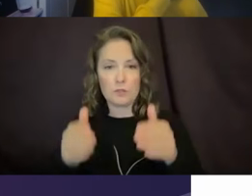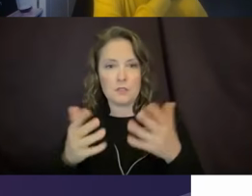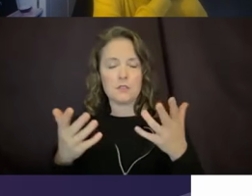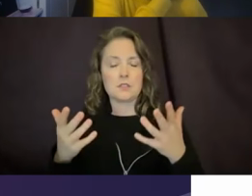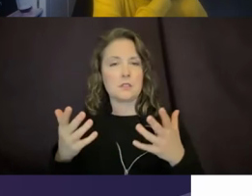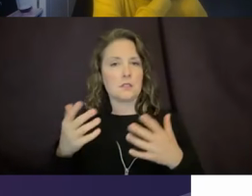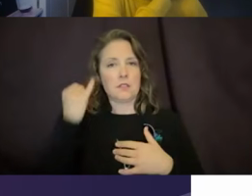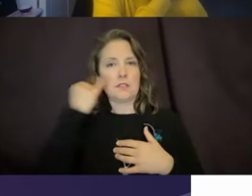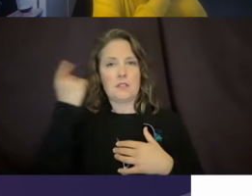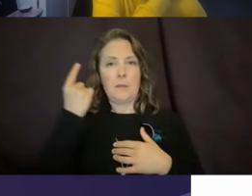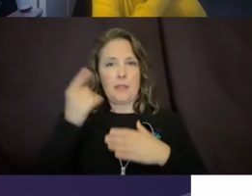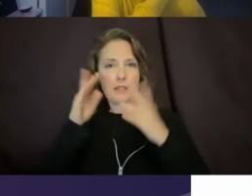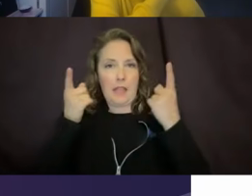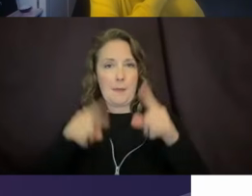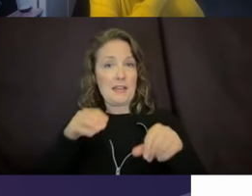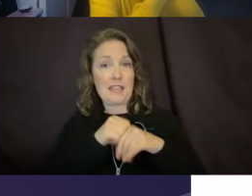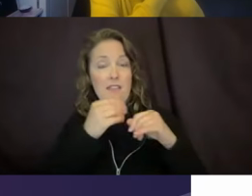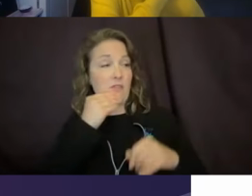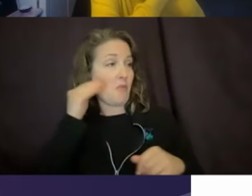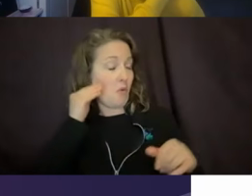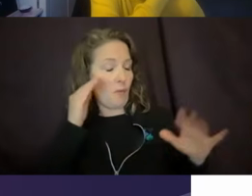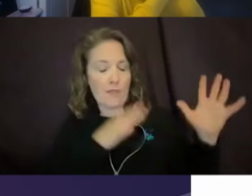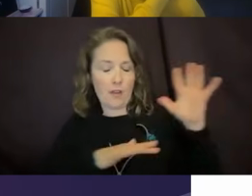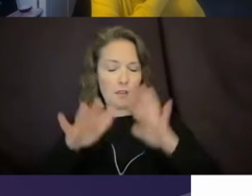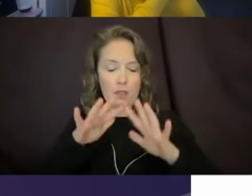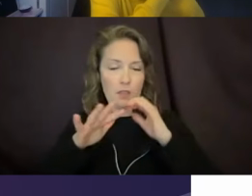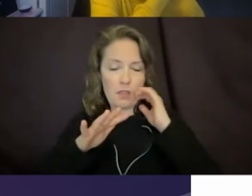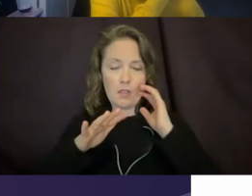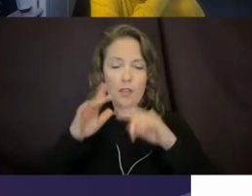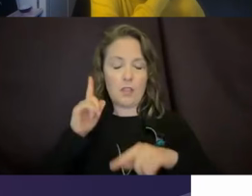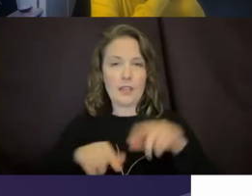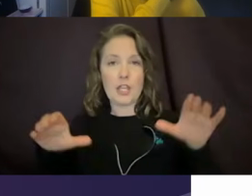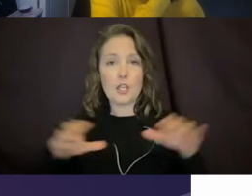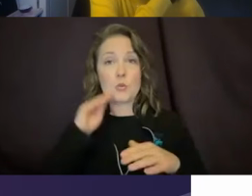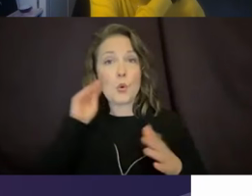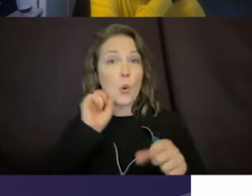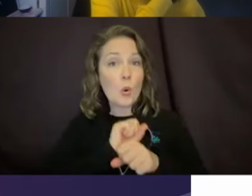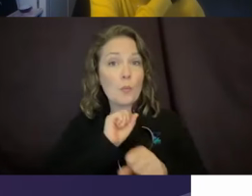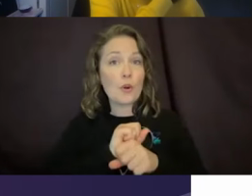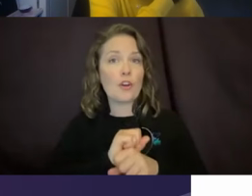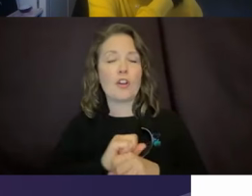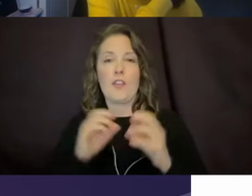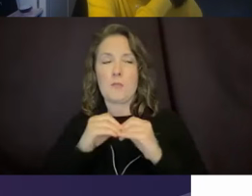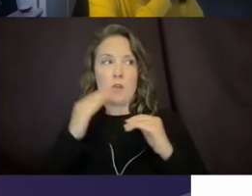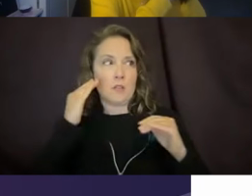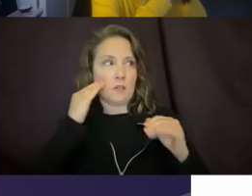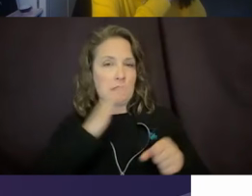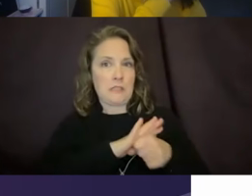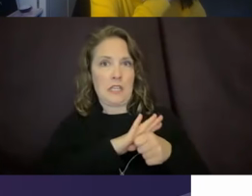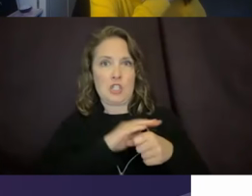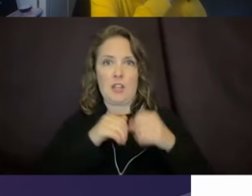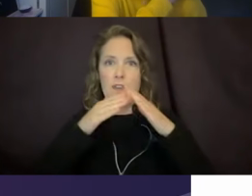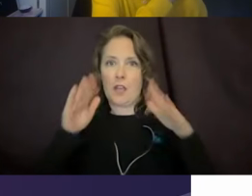things going on at home. Maybe they're having a hard time, completing their homework because they're so aware of the tension in the household that they